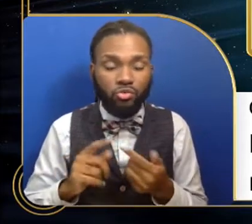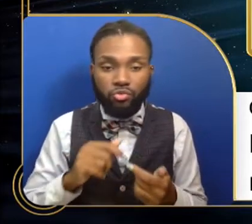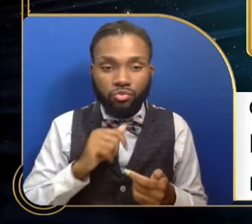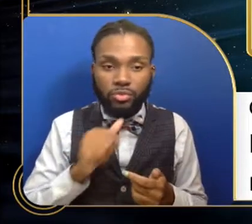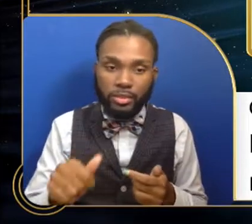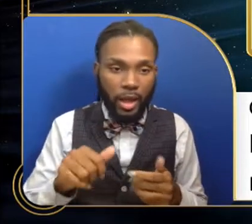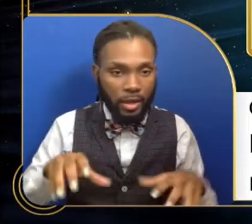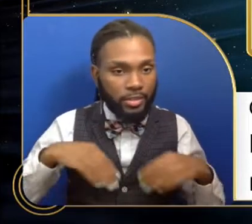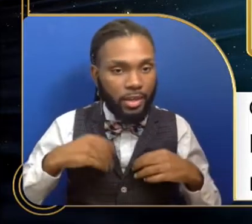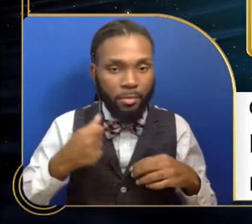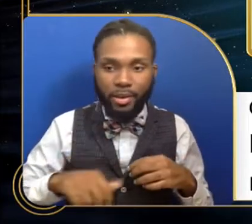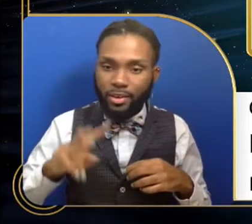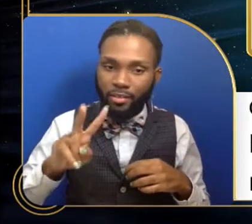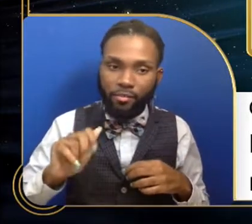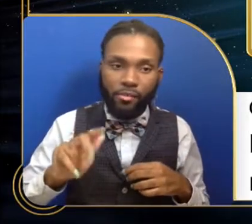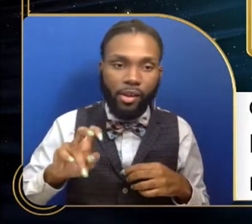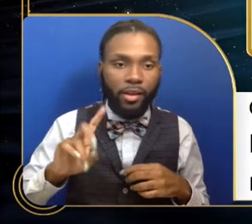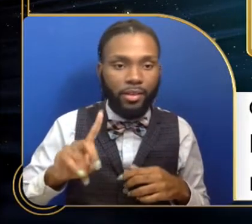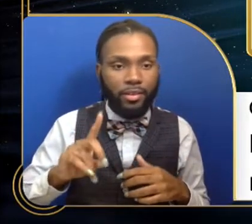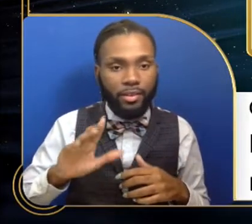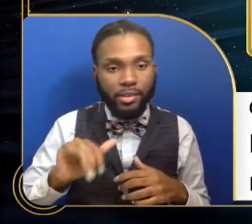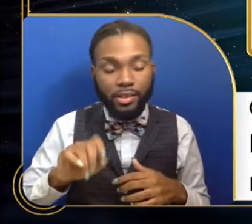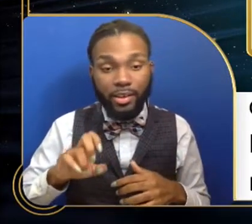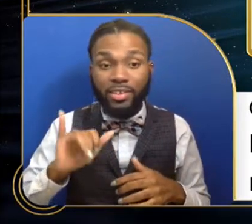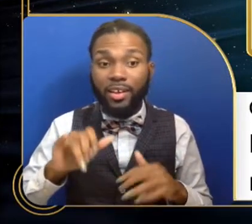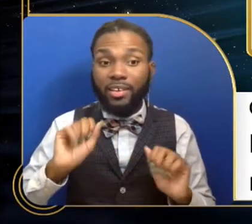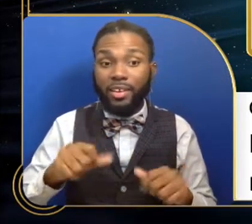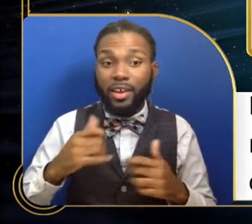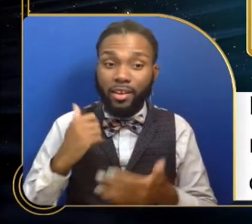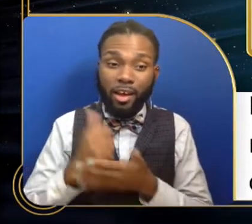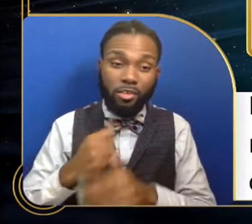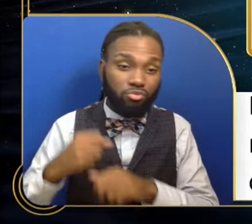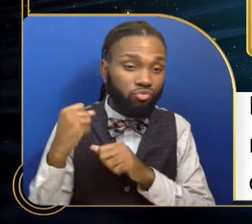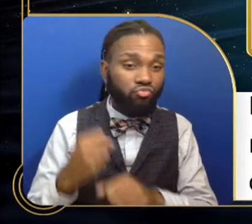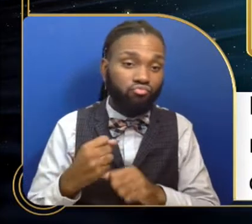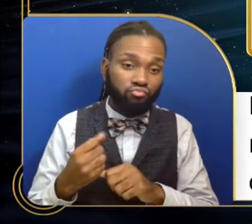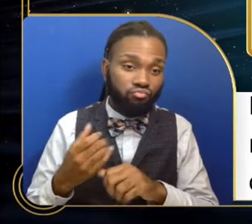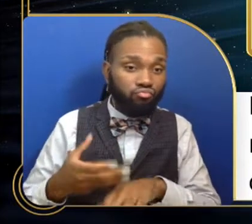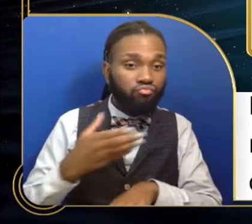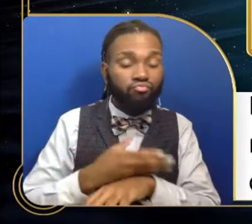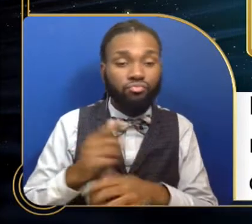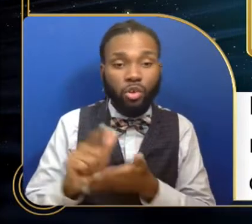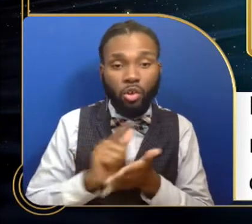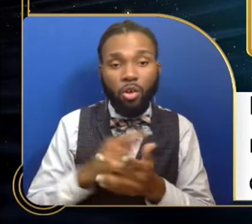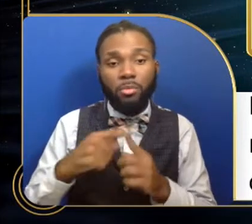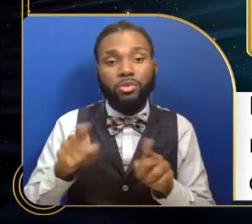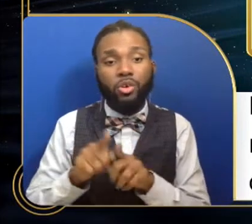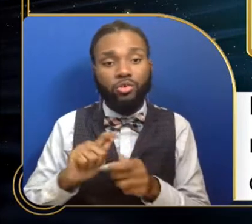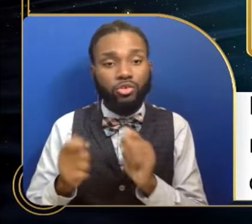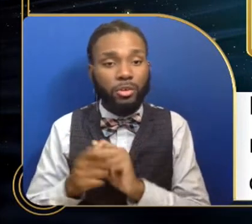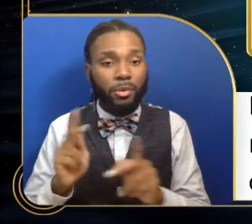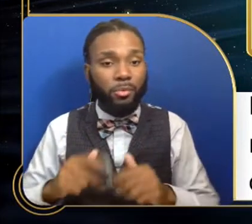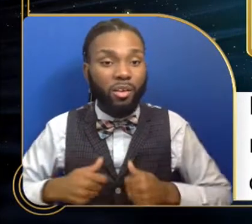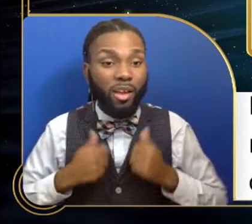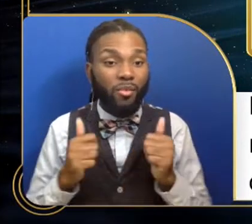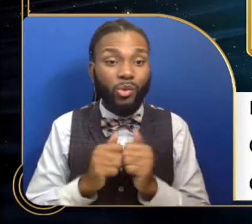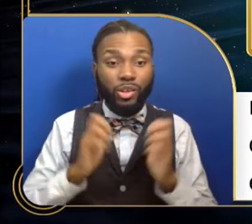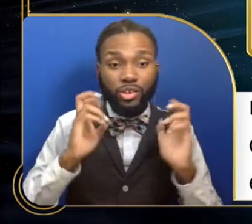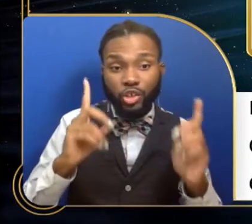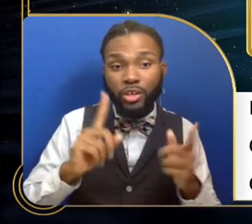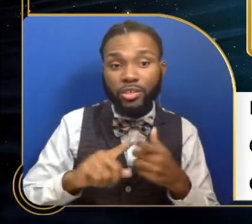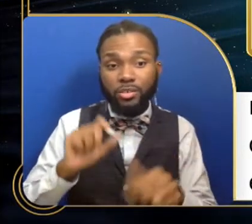could establish, clarify, or strengthen the law and change people's lives in education, employment,